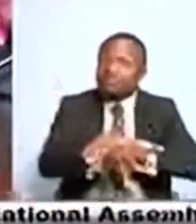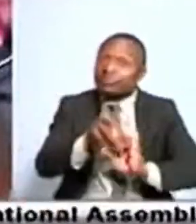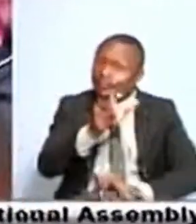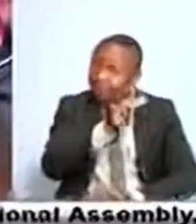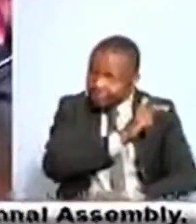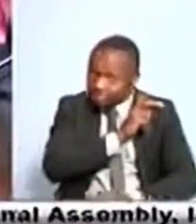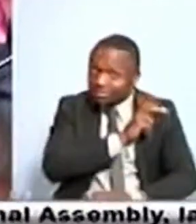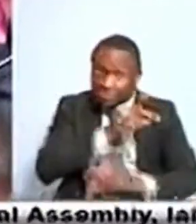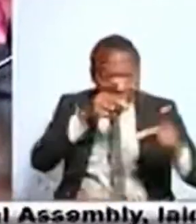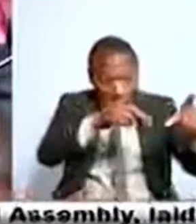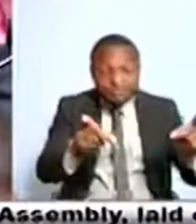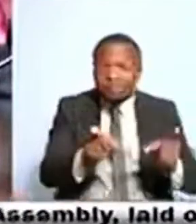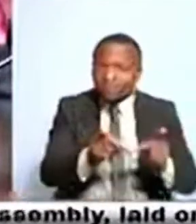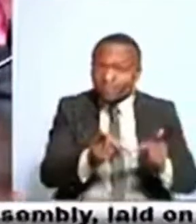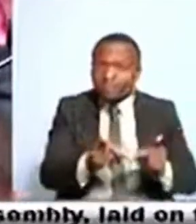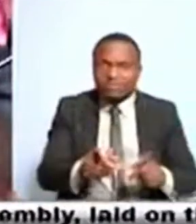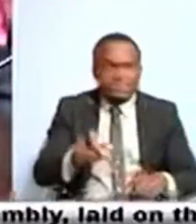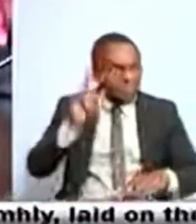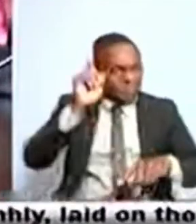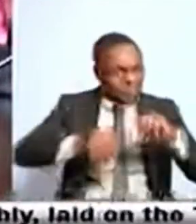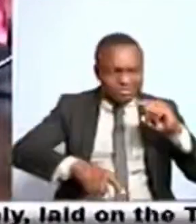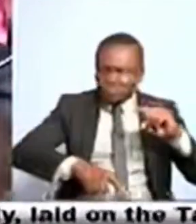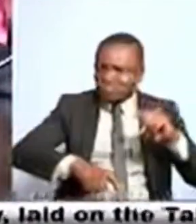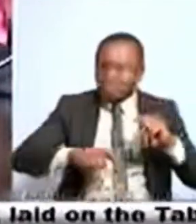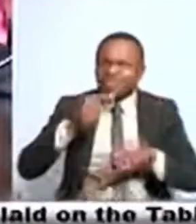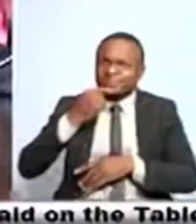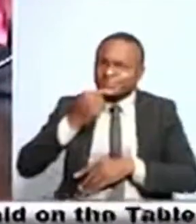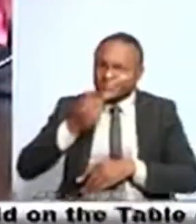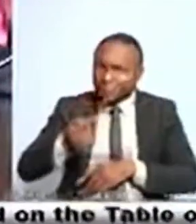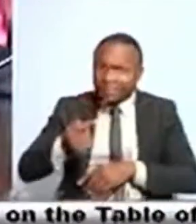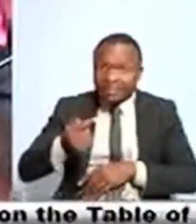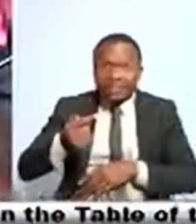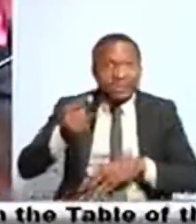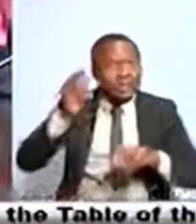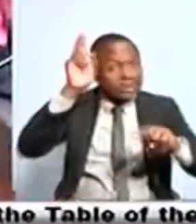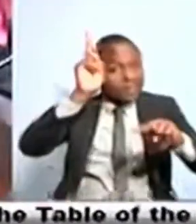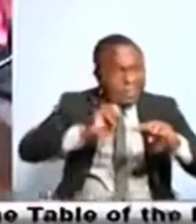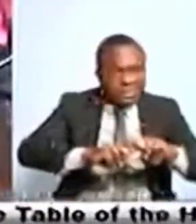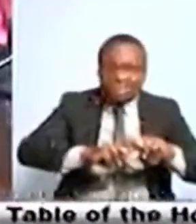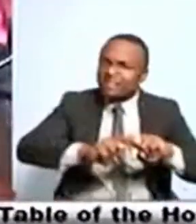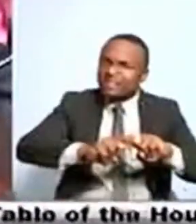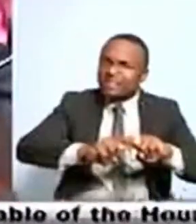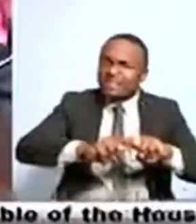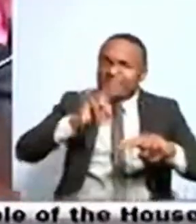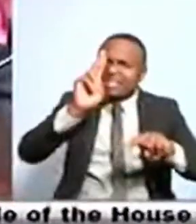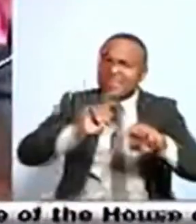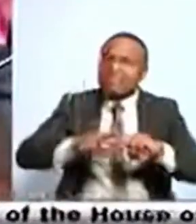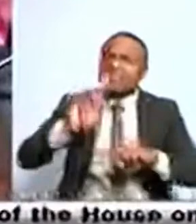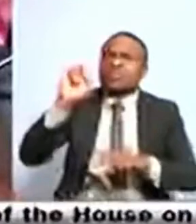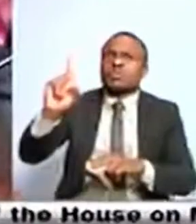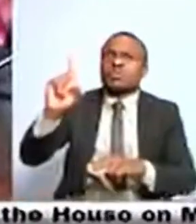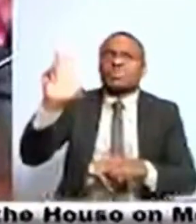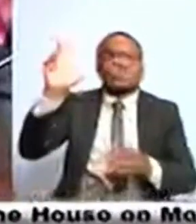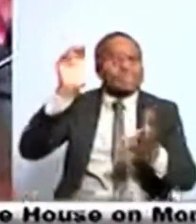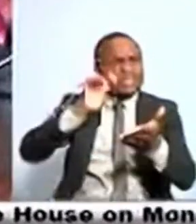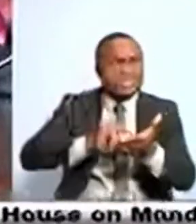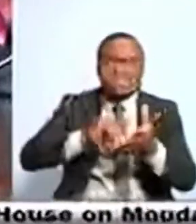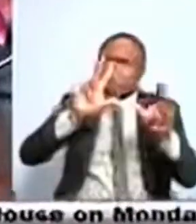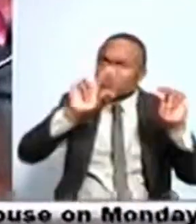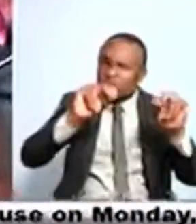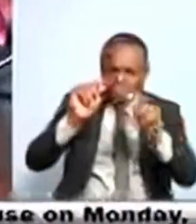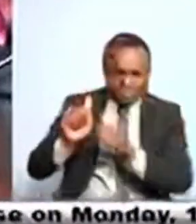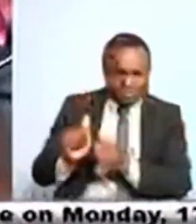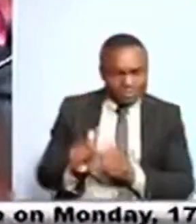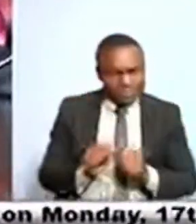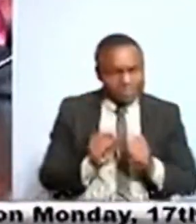There is no way there can be a revelation to say a desk had to cost 3,000 and no action was